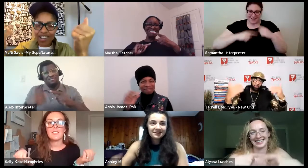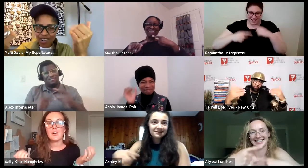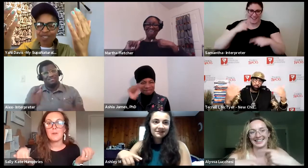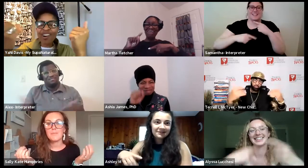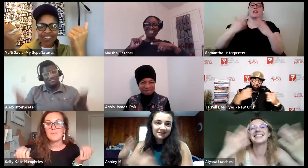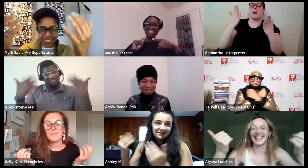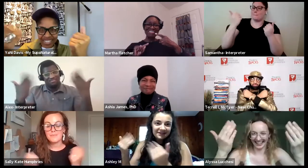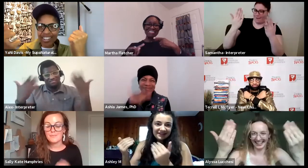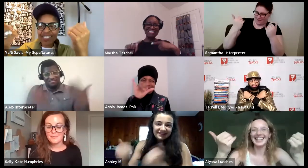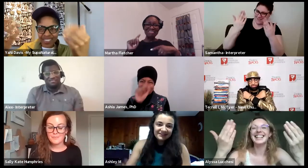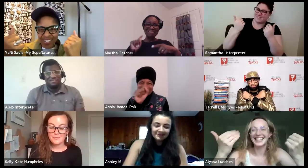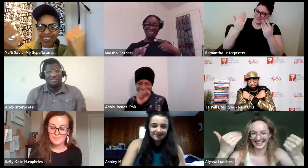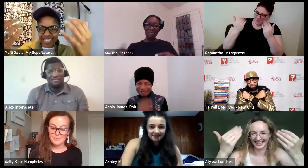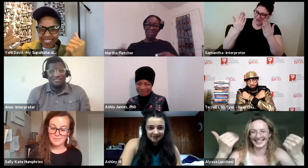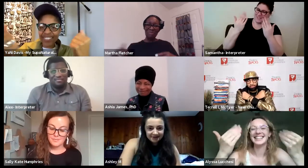Come